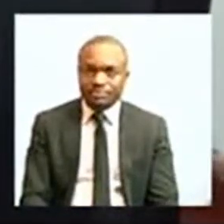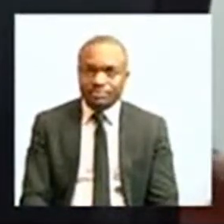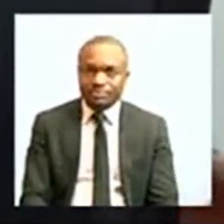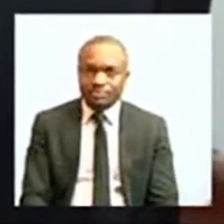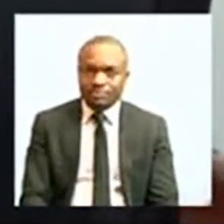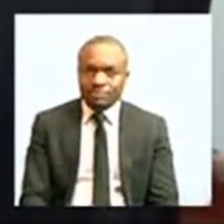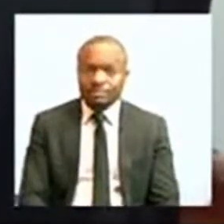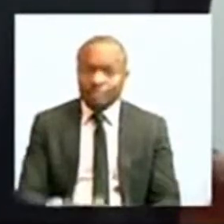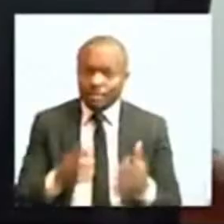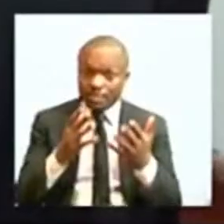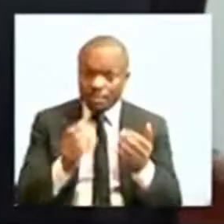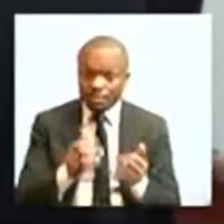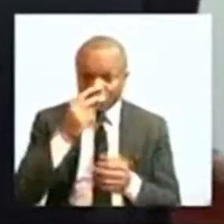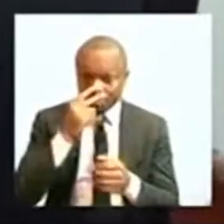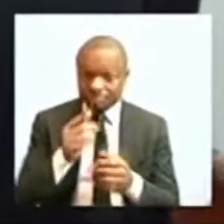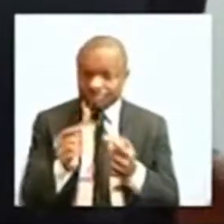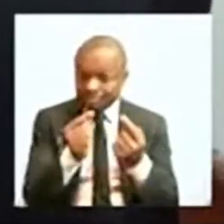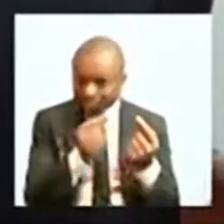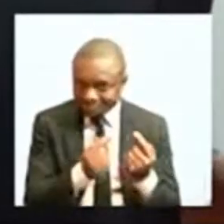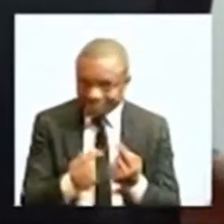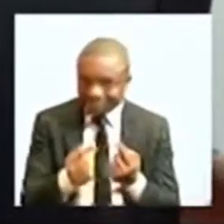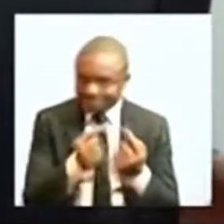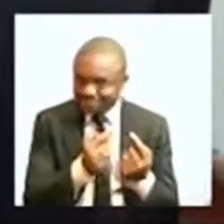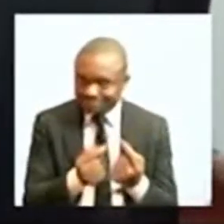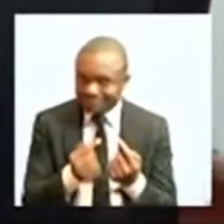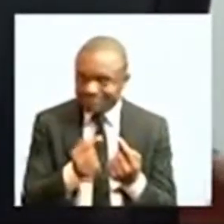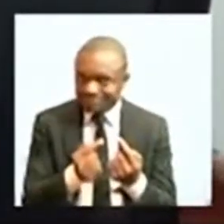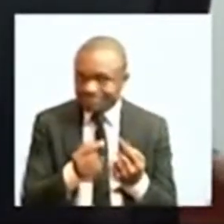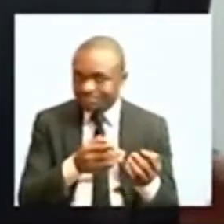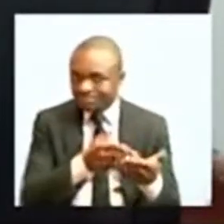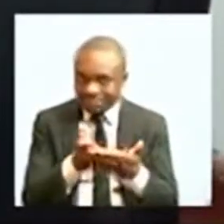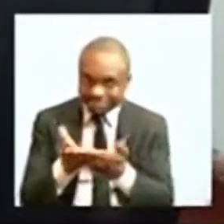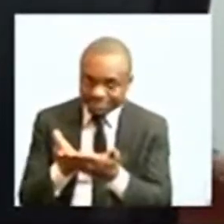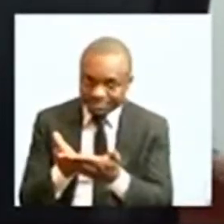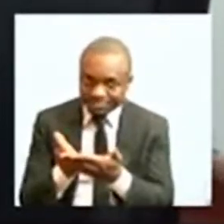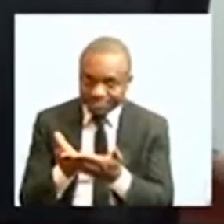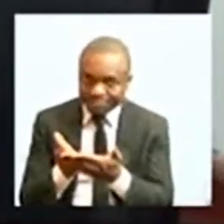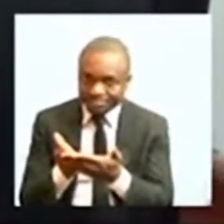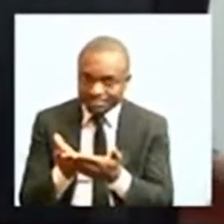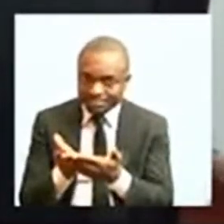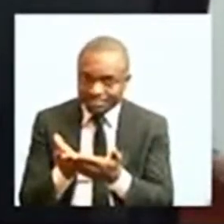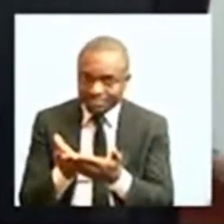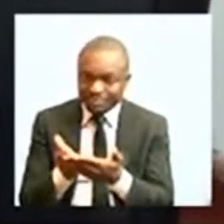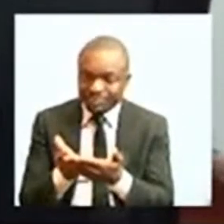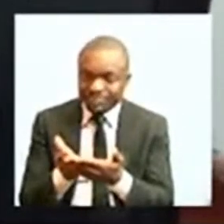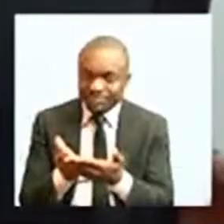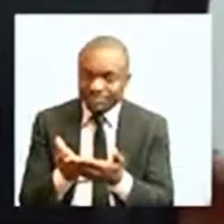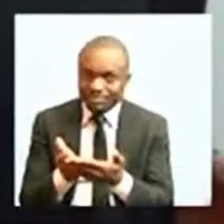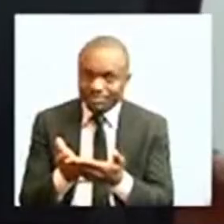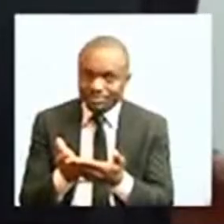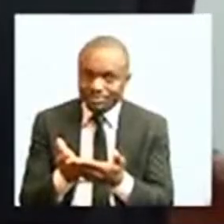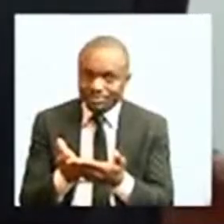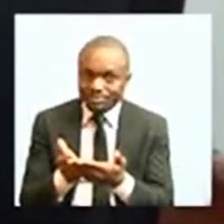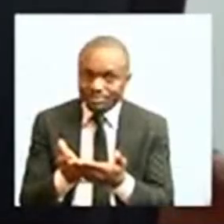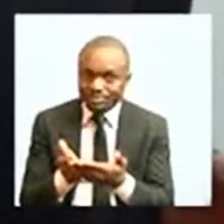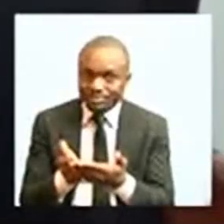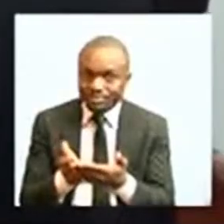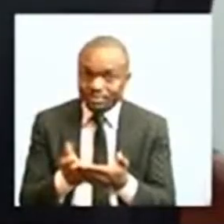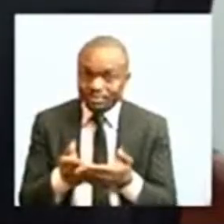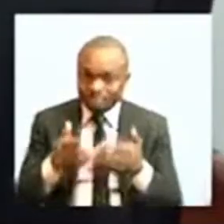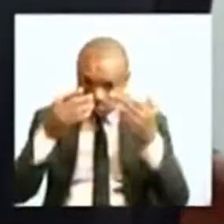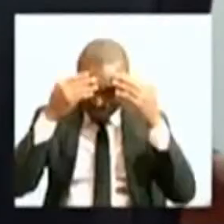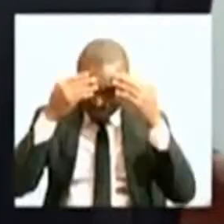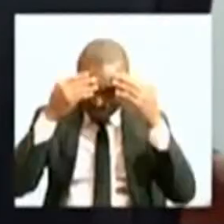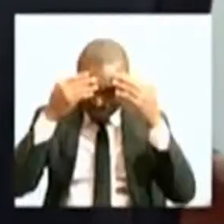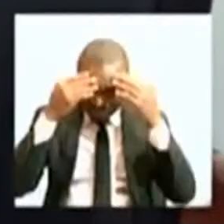we would like to see a situation whereby these audit queries are reducing. As you are aware